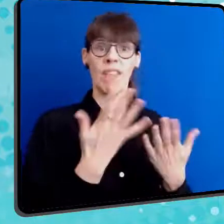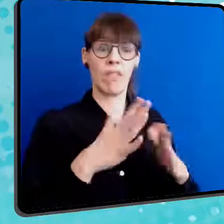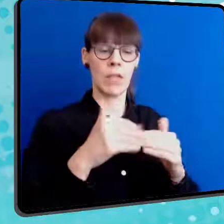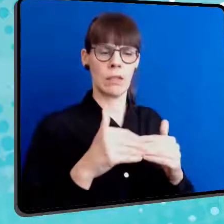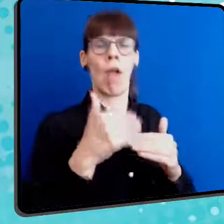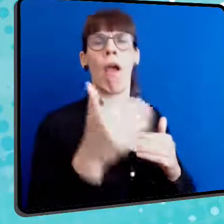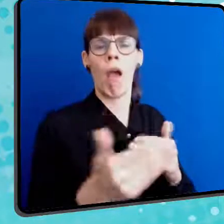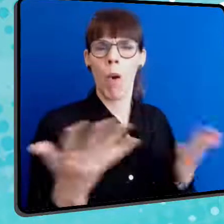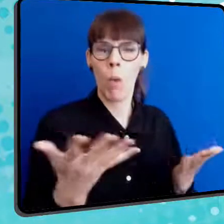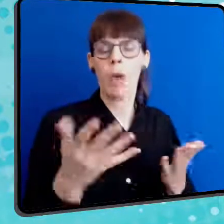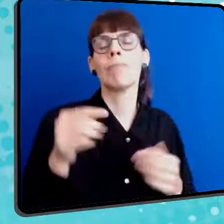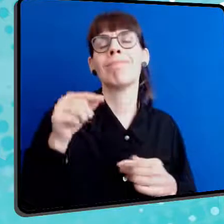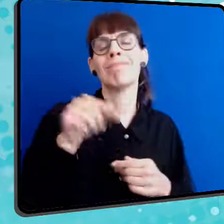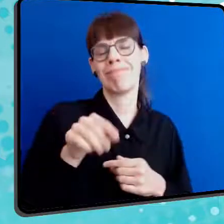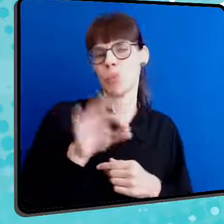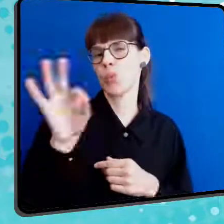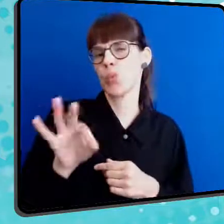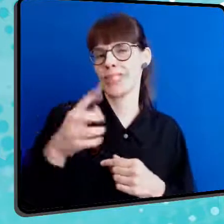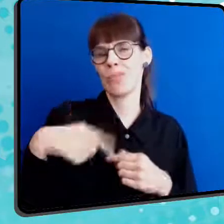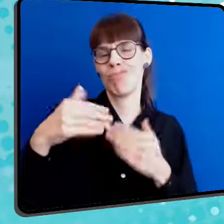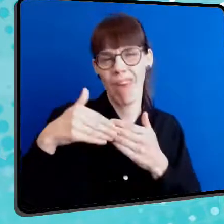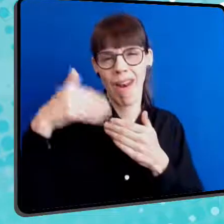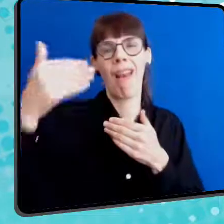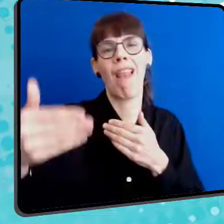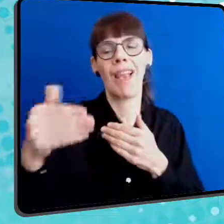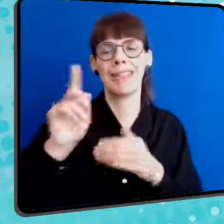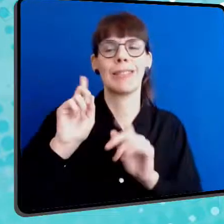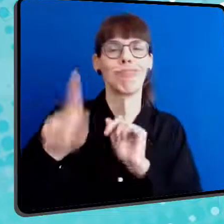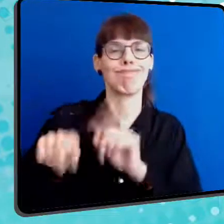I think maybe Terry can answer some in the chat